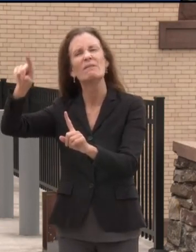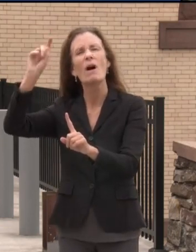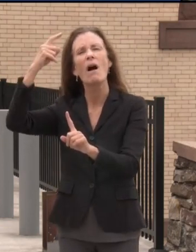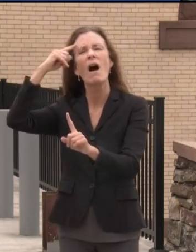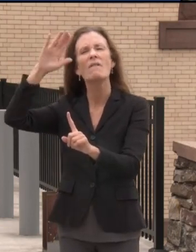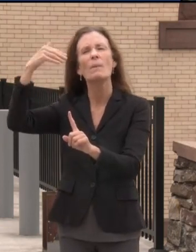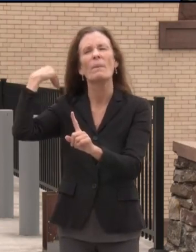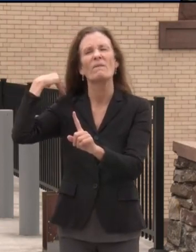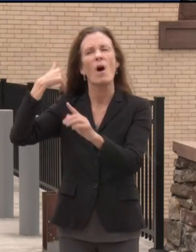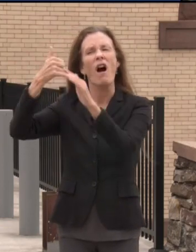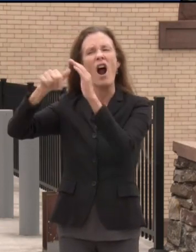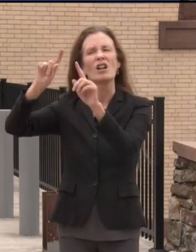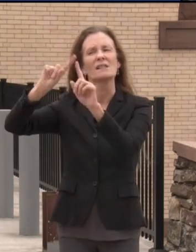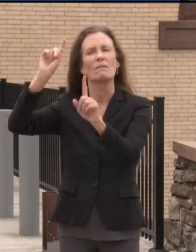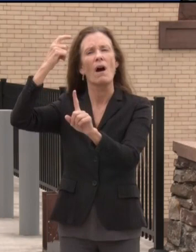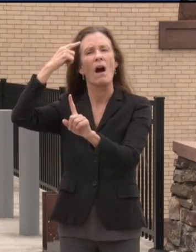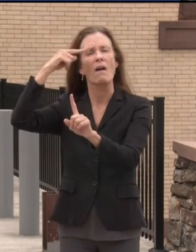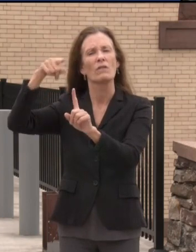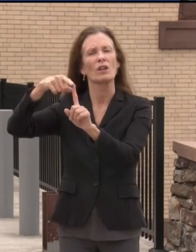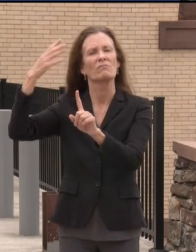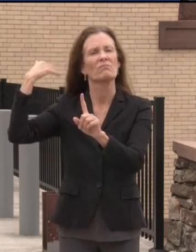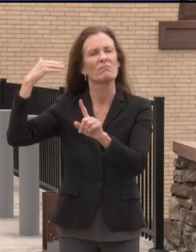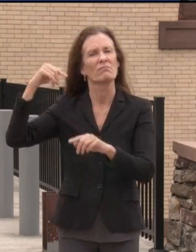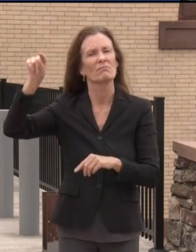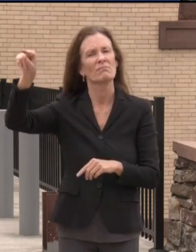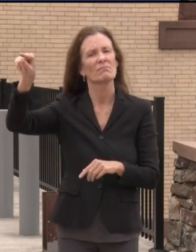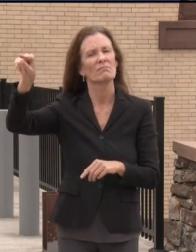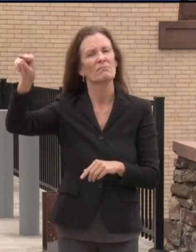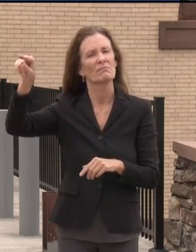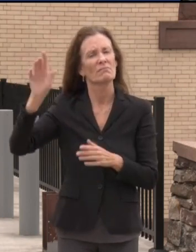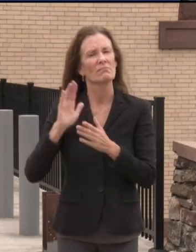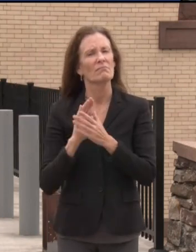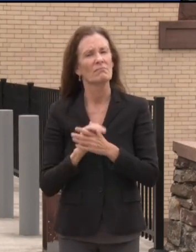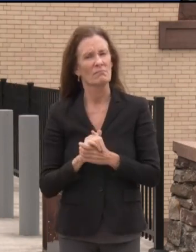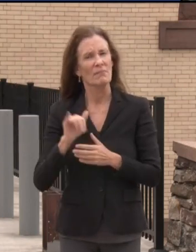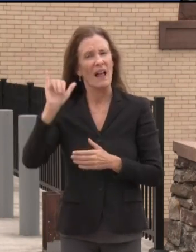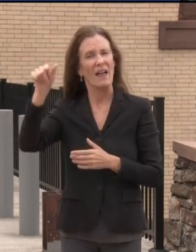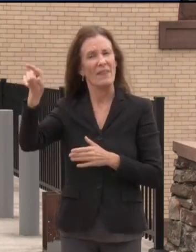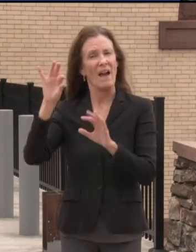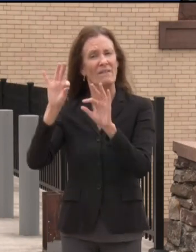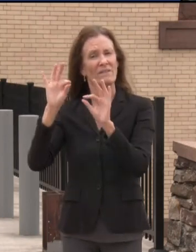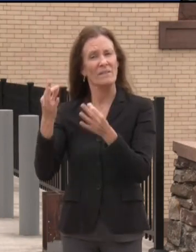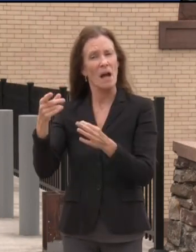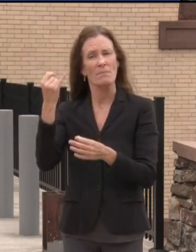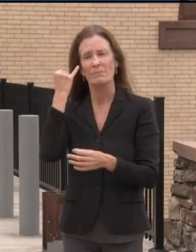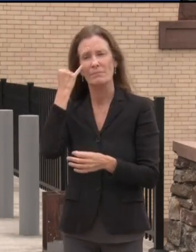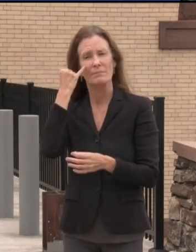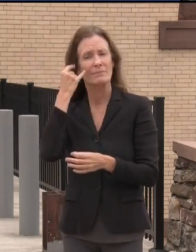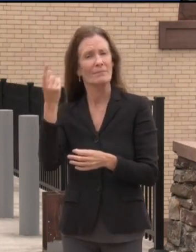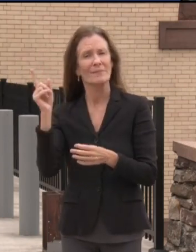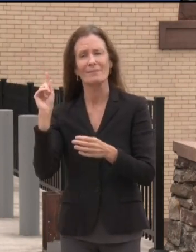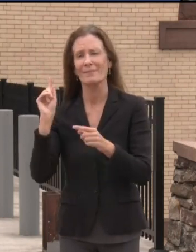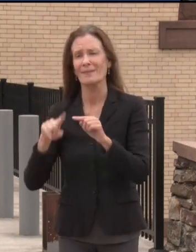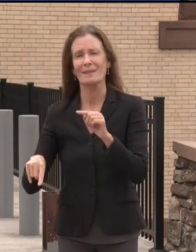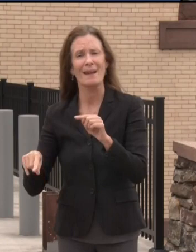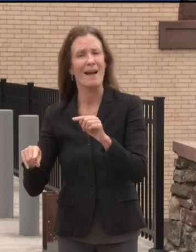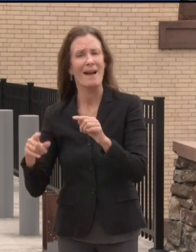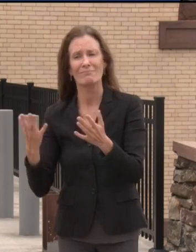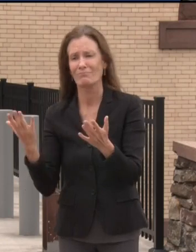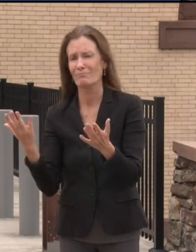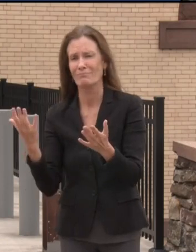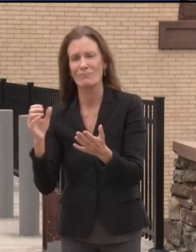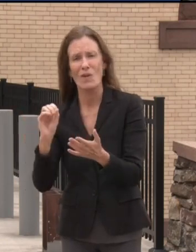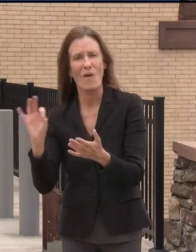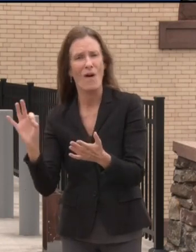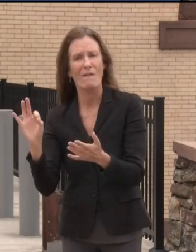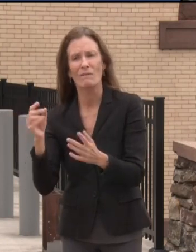during the pandemic to allow families to, you know, take time off if they can't arrange childcare or something like that? I guess just given all the new family